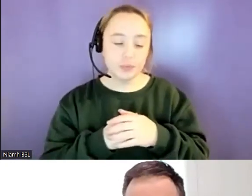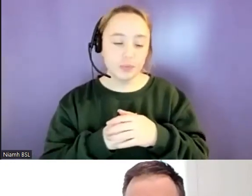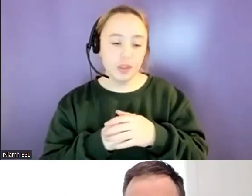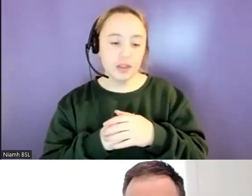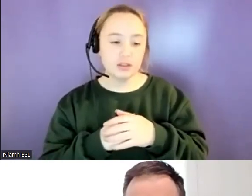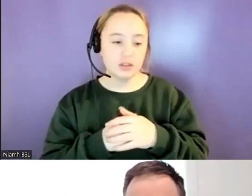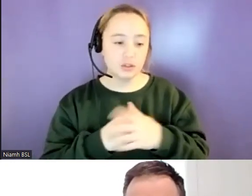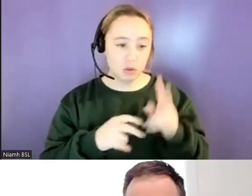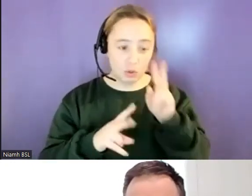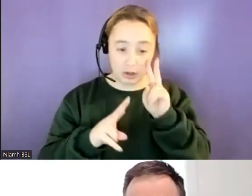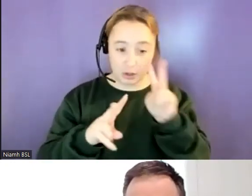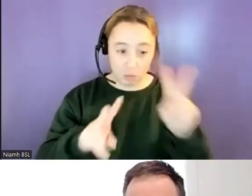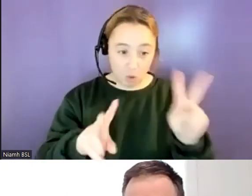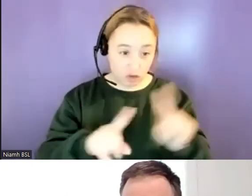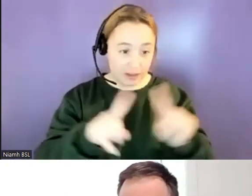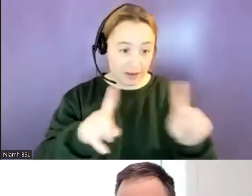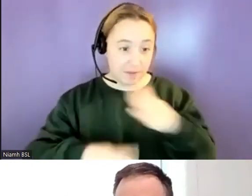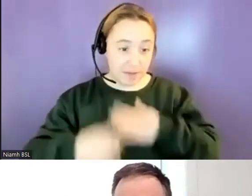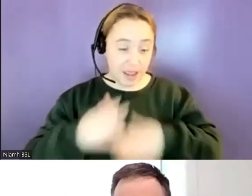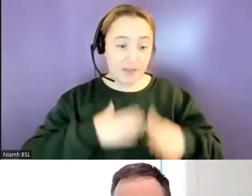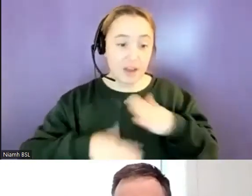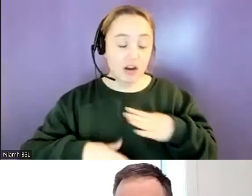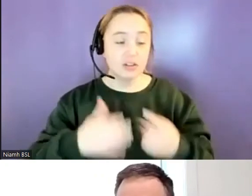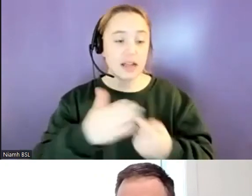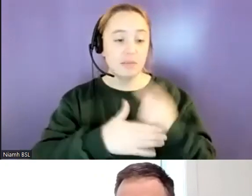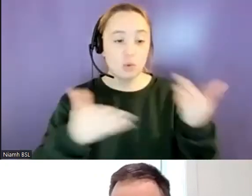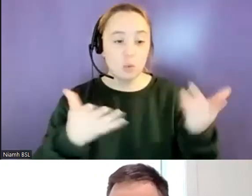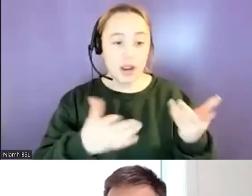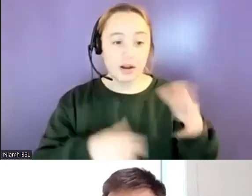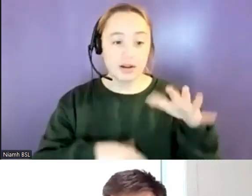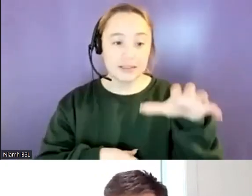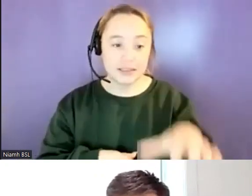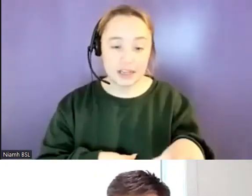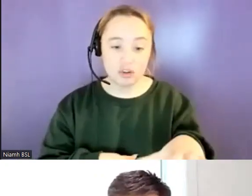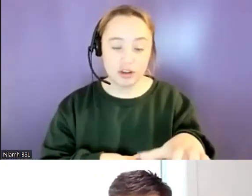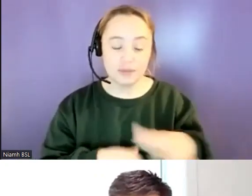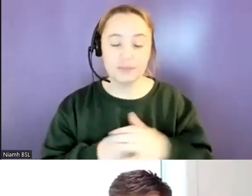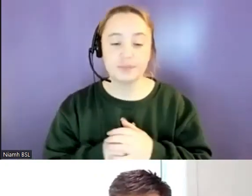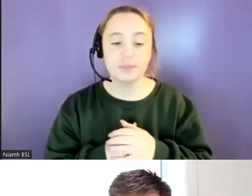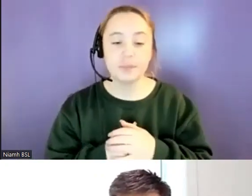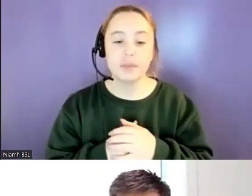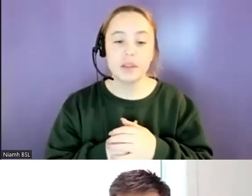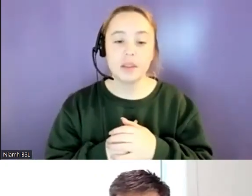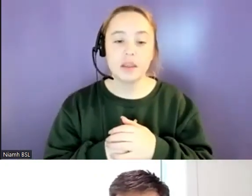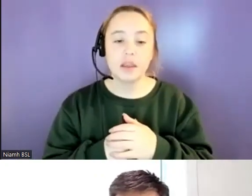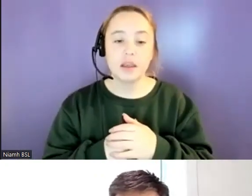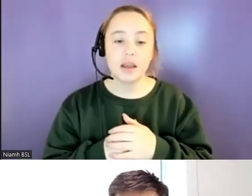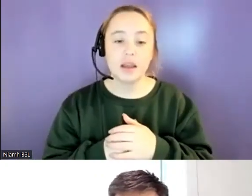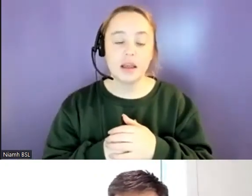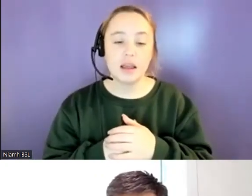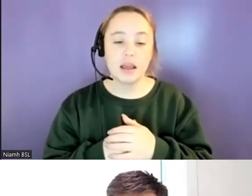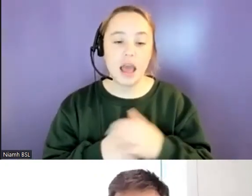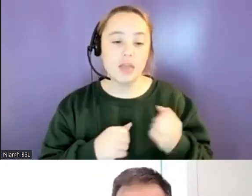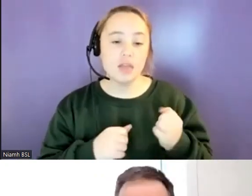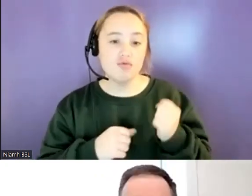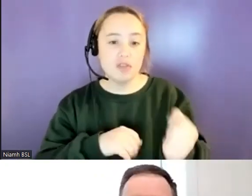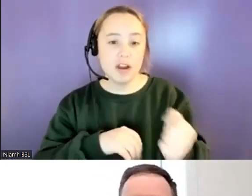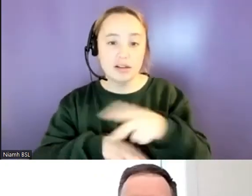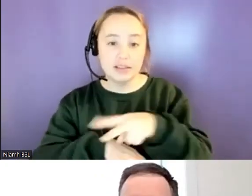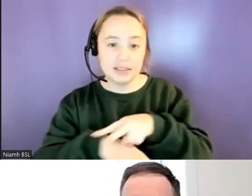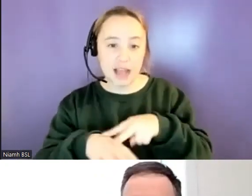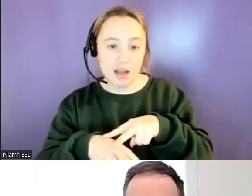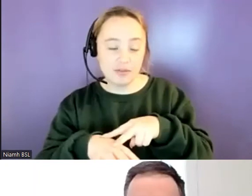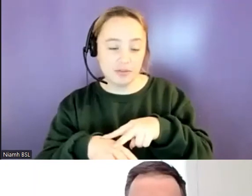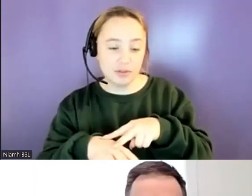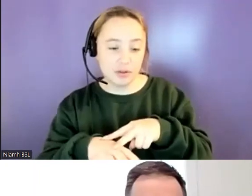various different behaviours which happen in a station, and more often than not, the learners or the rail staff will feed